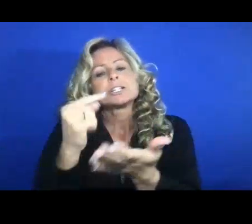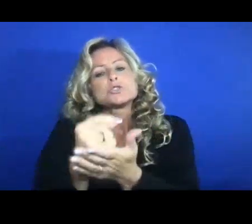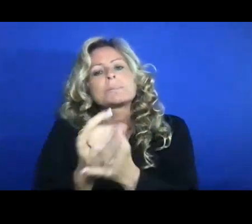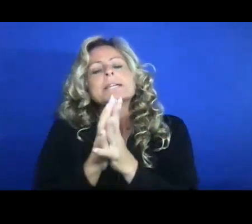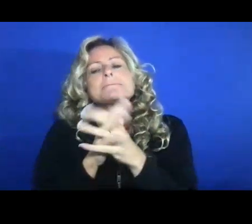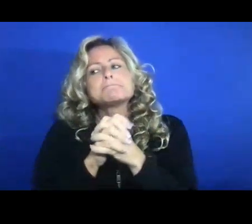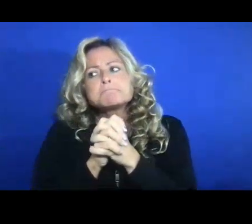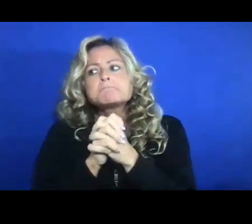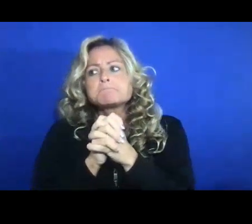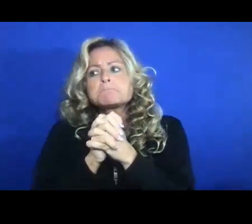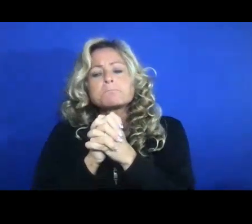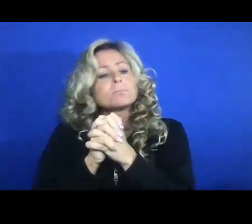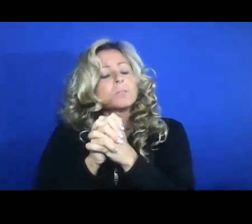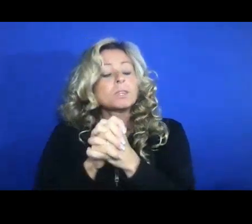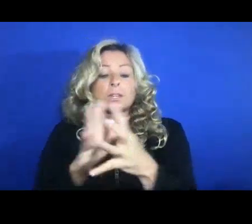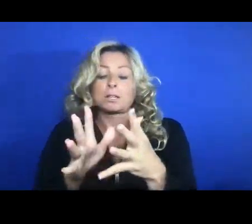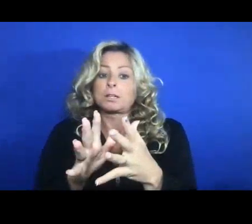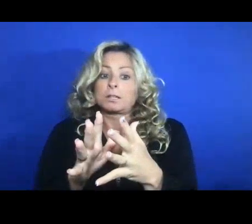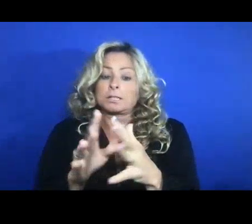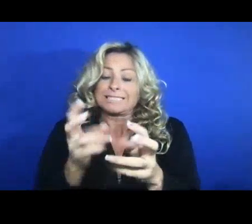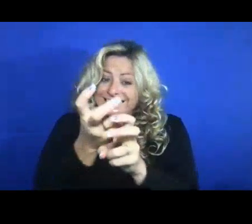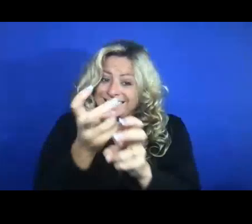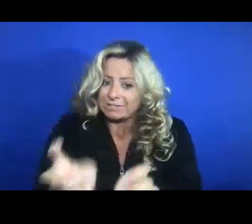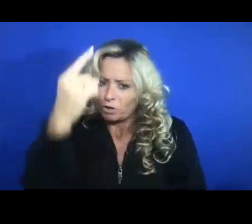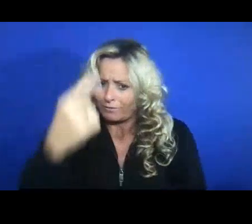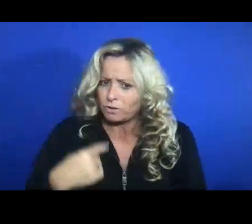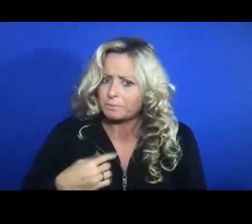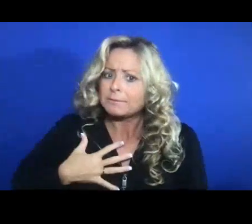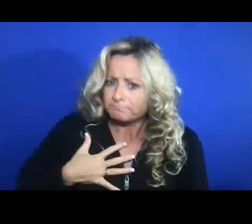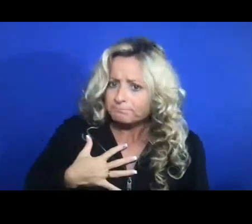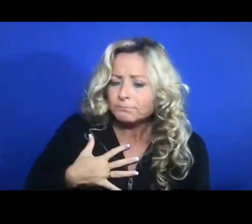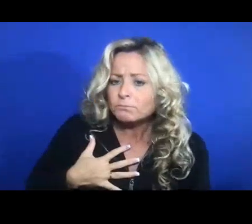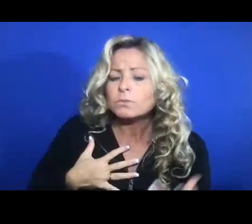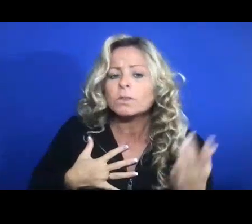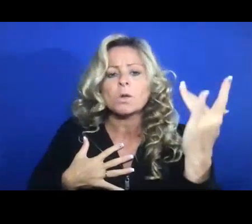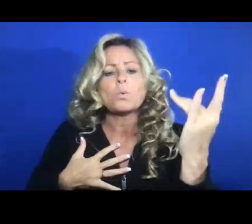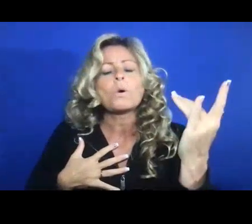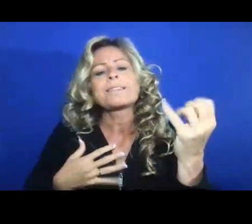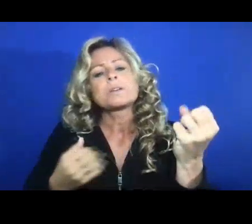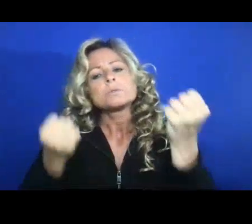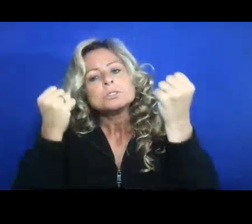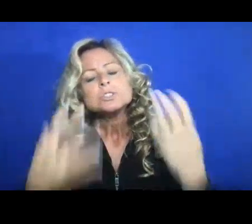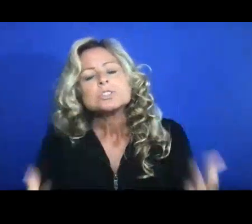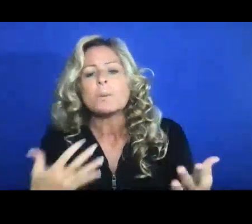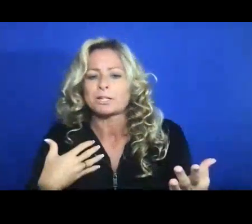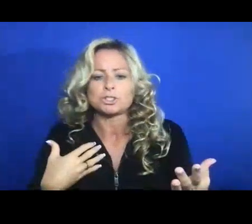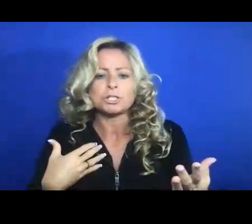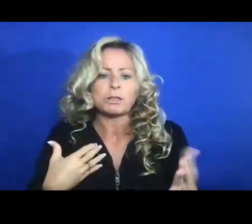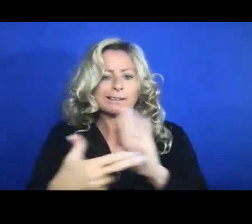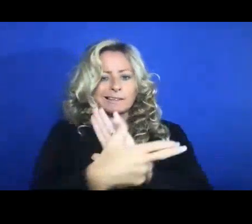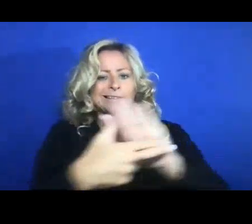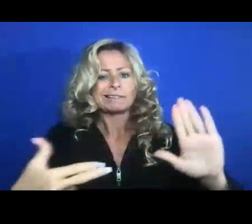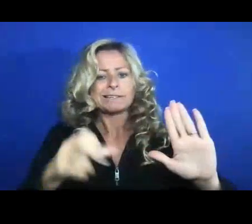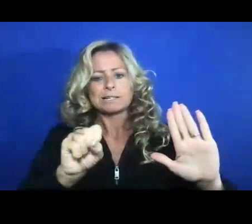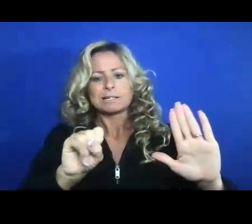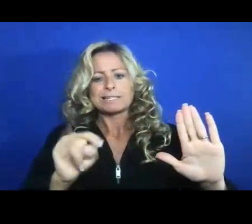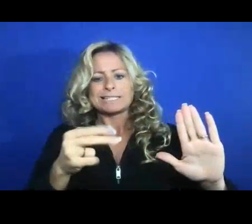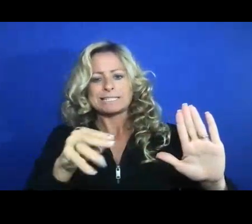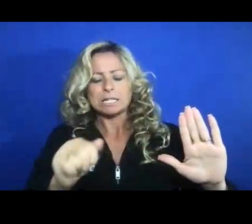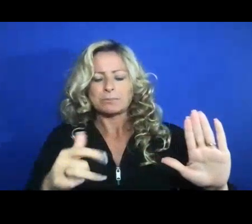was incredibly difficult for me because there was so much stigma, and I